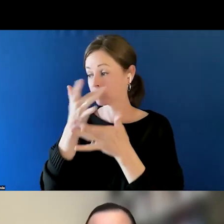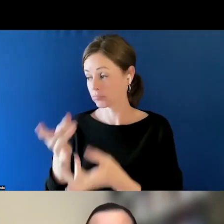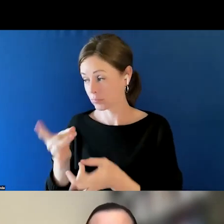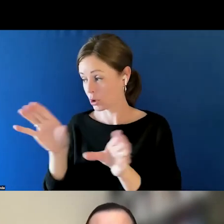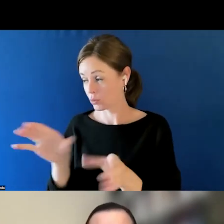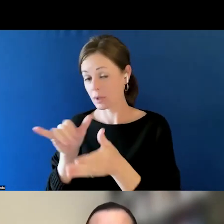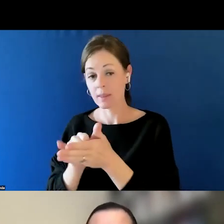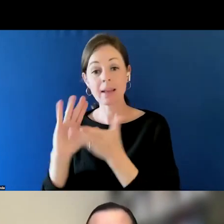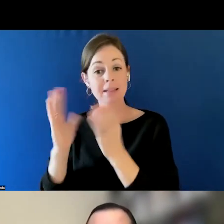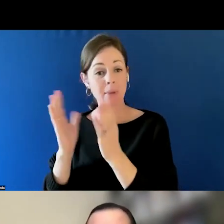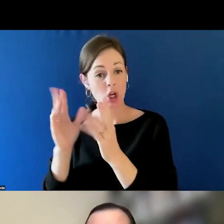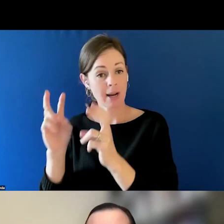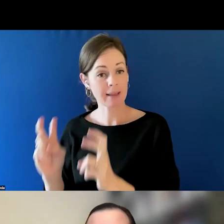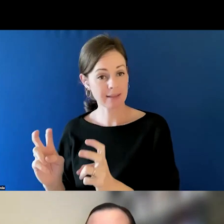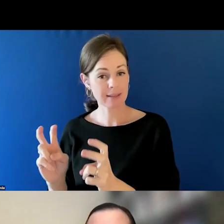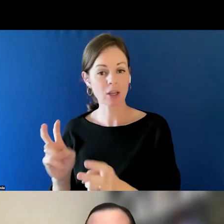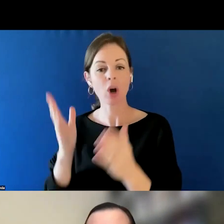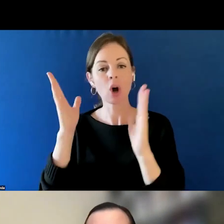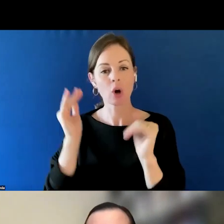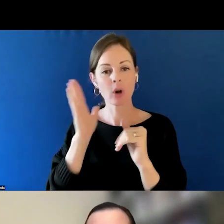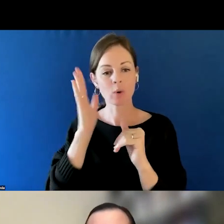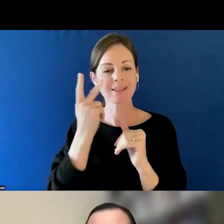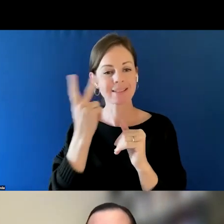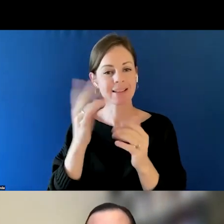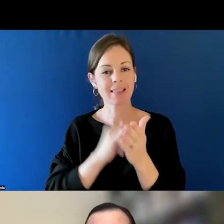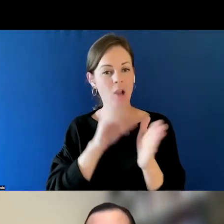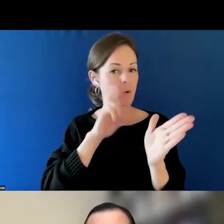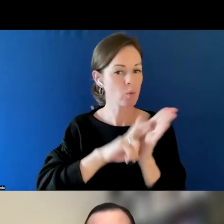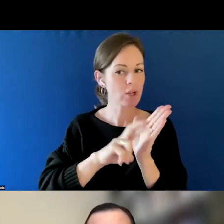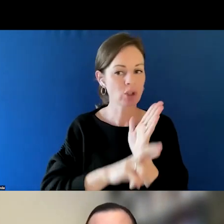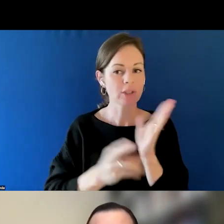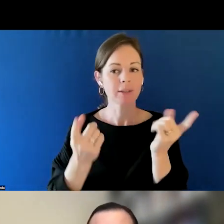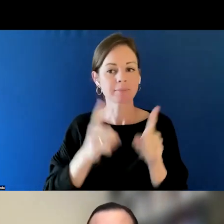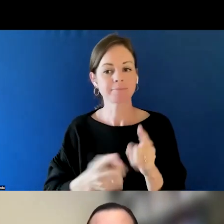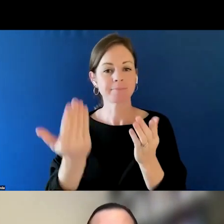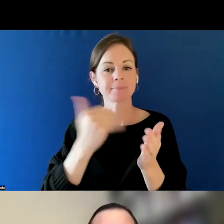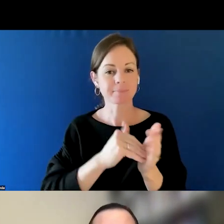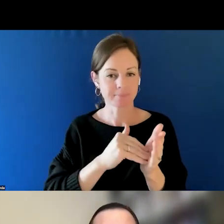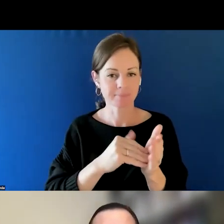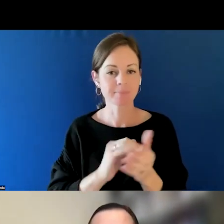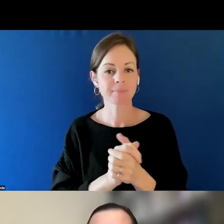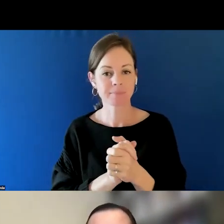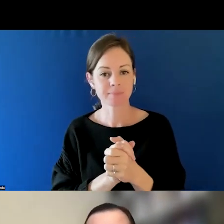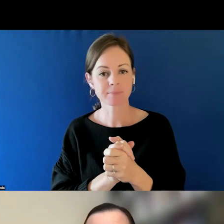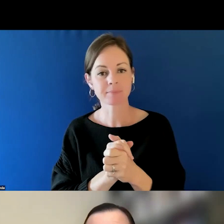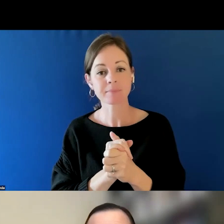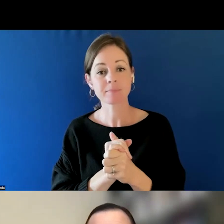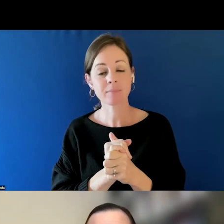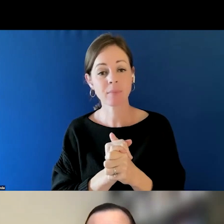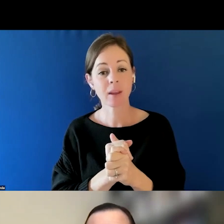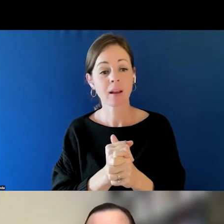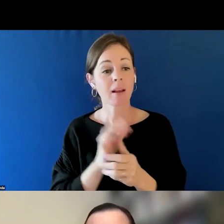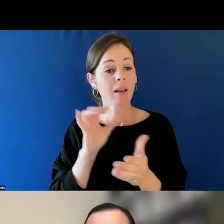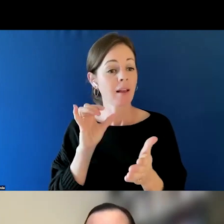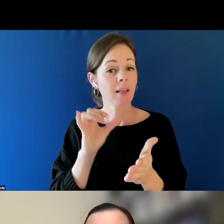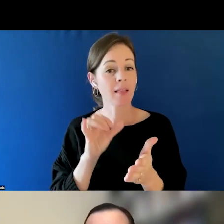similar analysis, and we certainly hope to see that kind of research repeated in other environments as well. On that note,